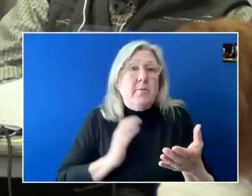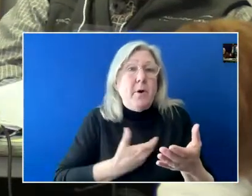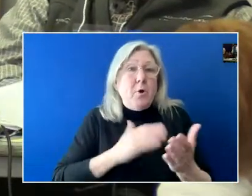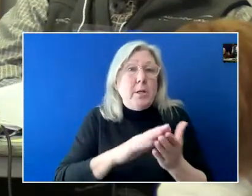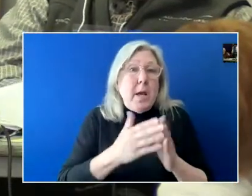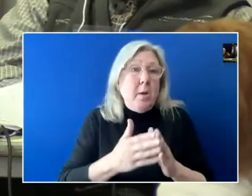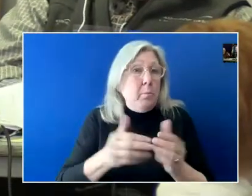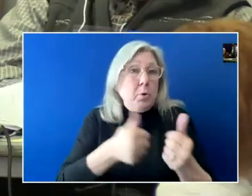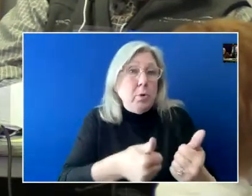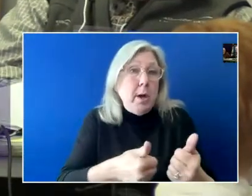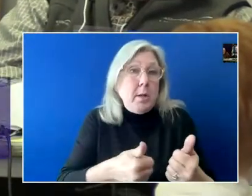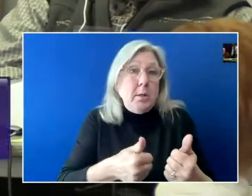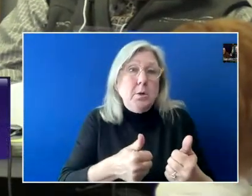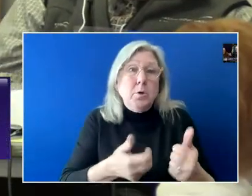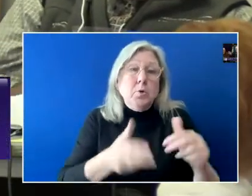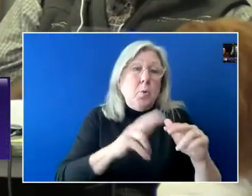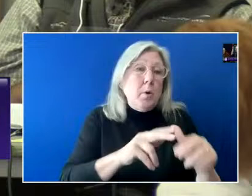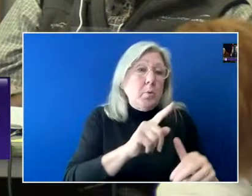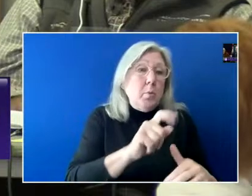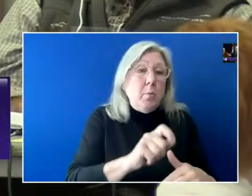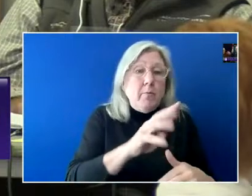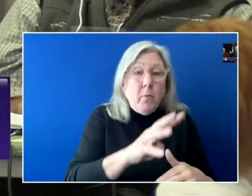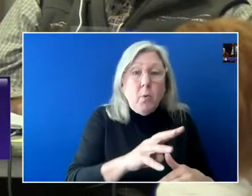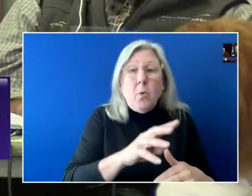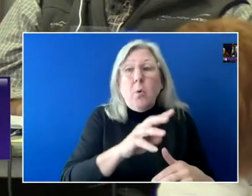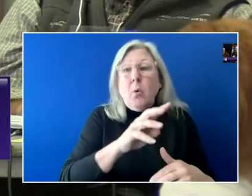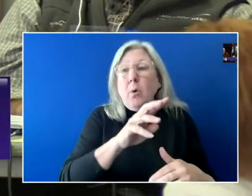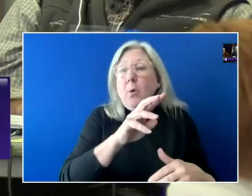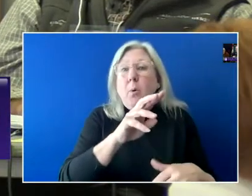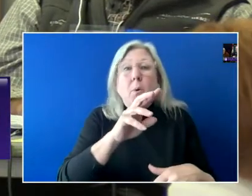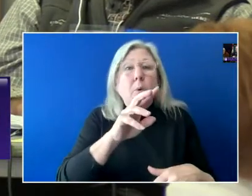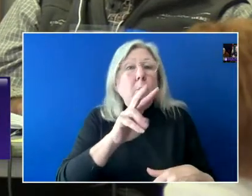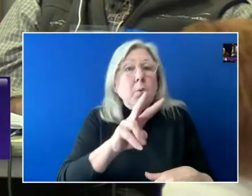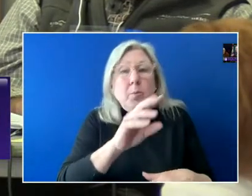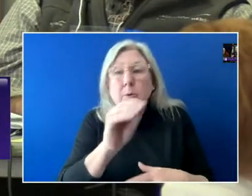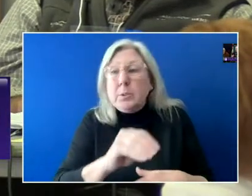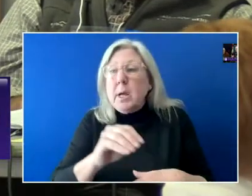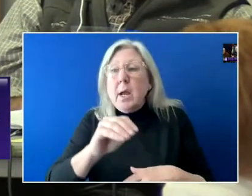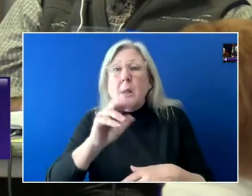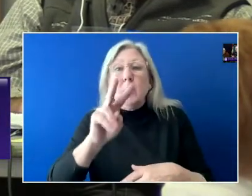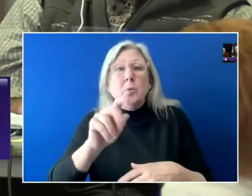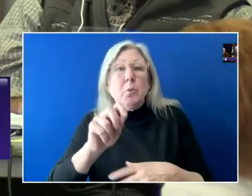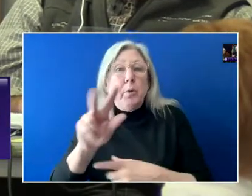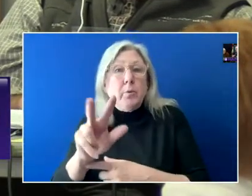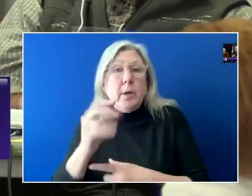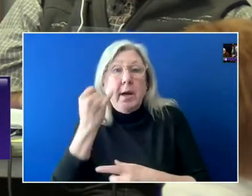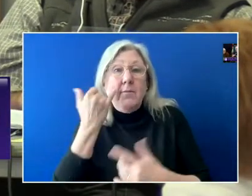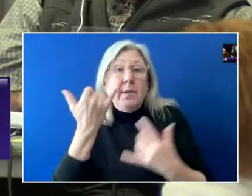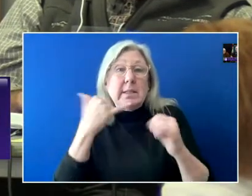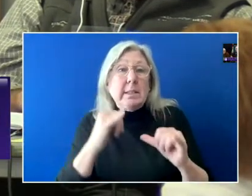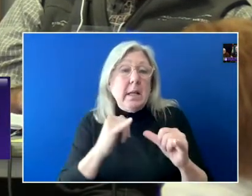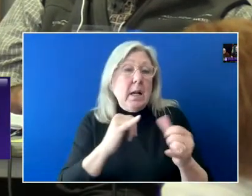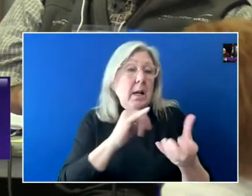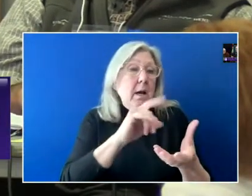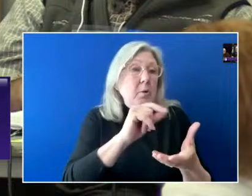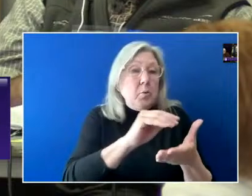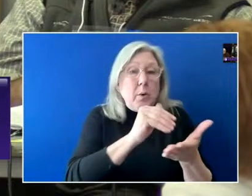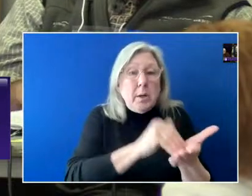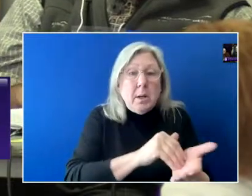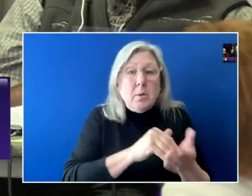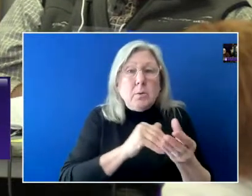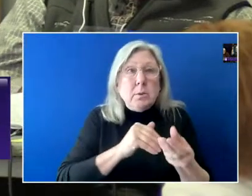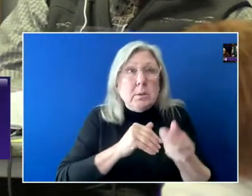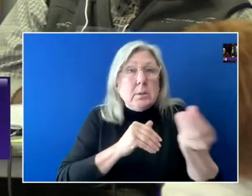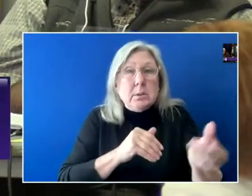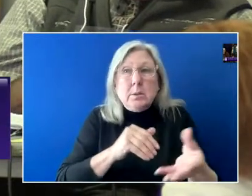to two to 2.3 if it's still just 20 grand here 20 grand there I would want those dollars to do their best work um you